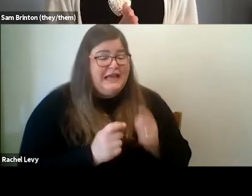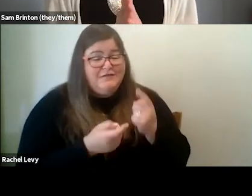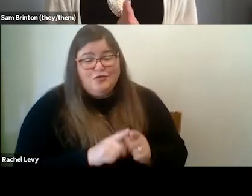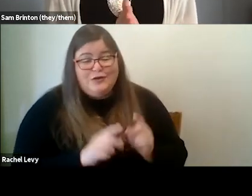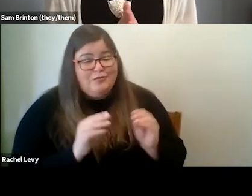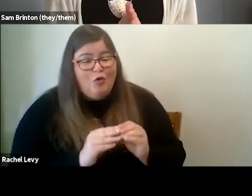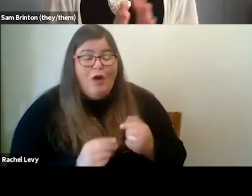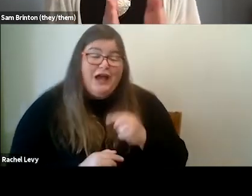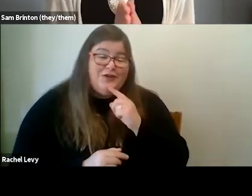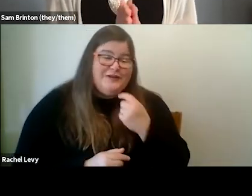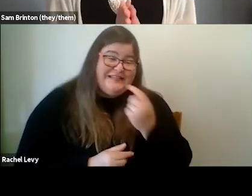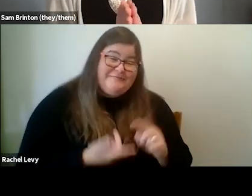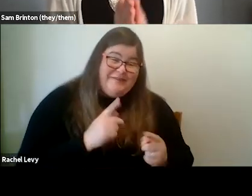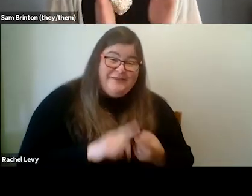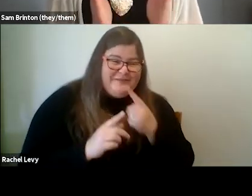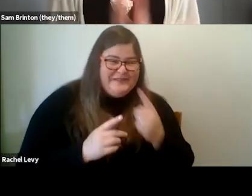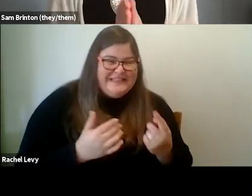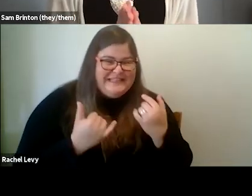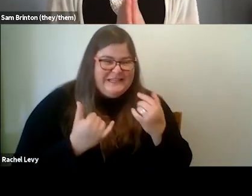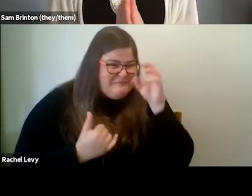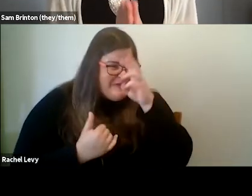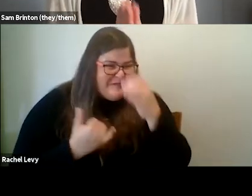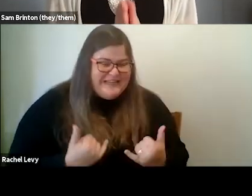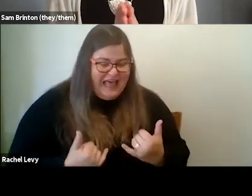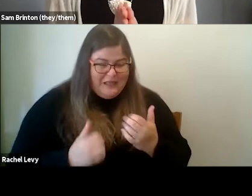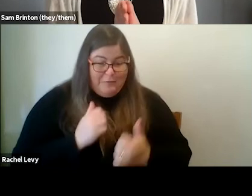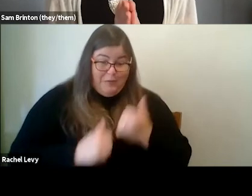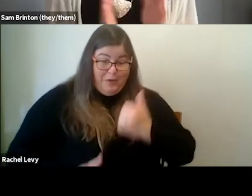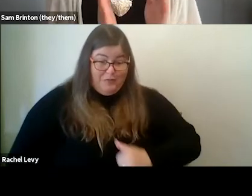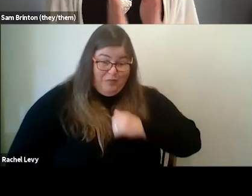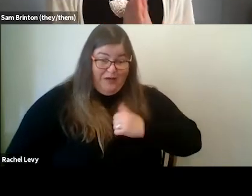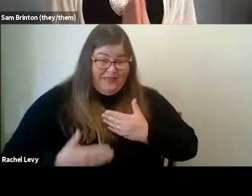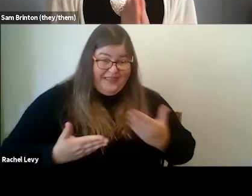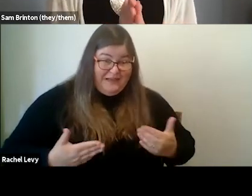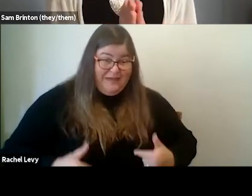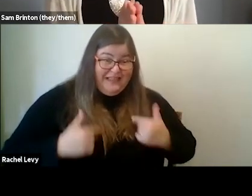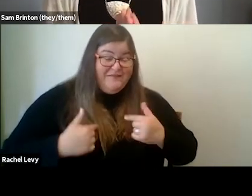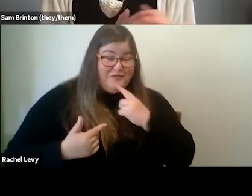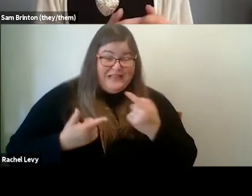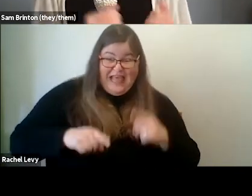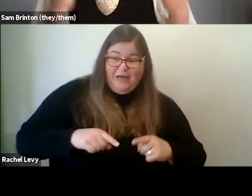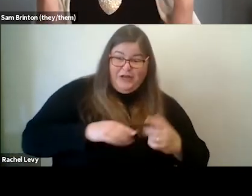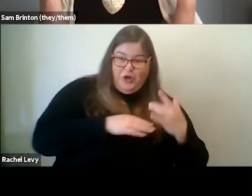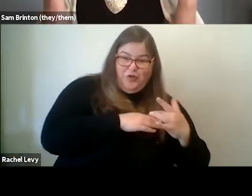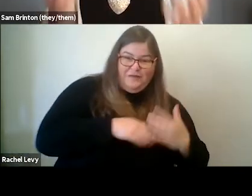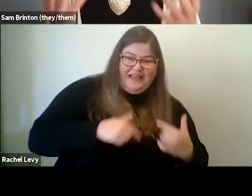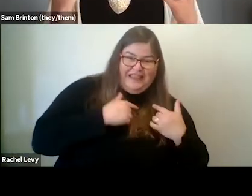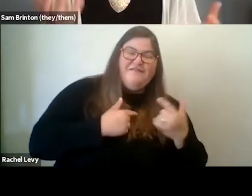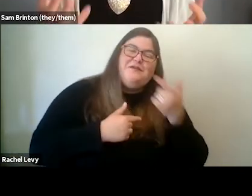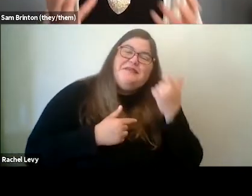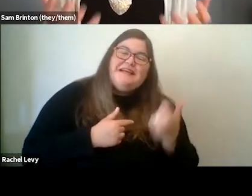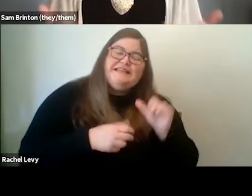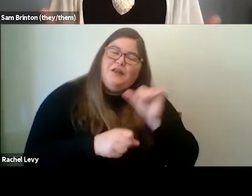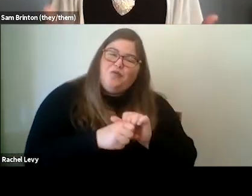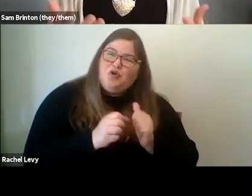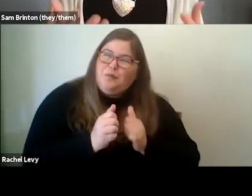that at this point, it's really weird because the proudest thing I've done in my life may be happening really early in my life because the work to